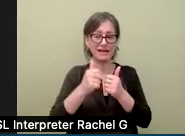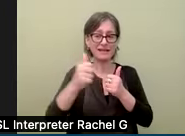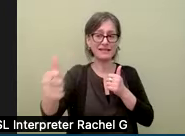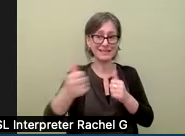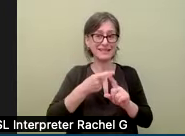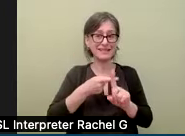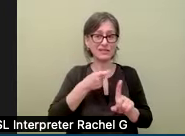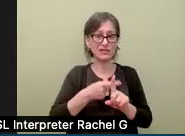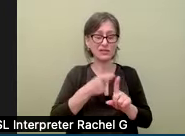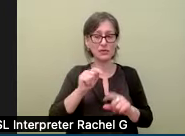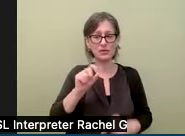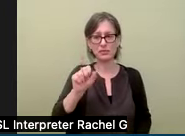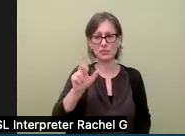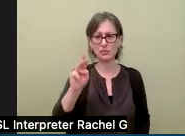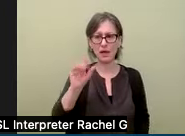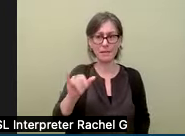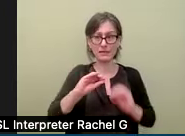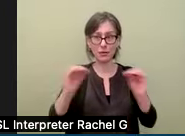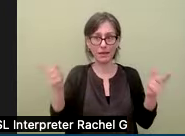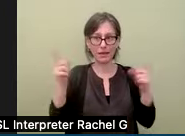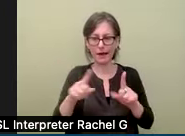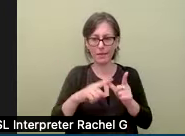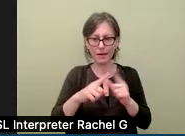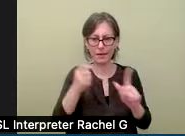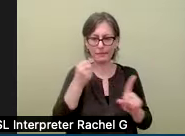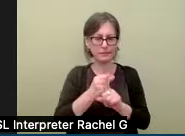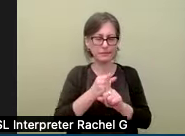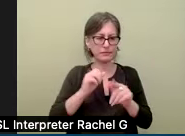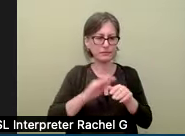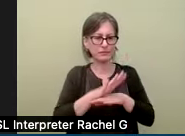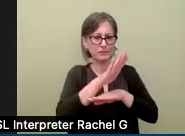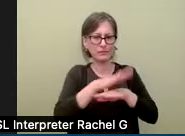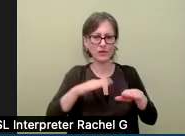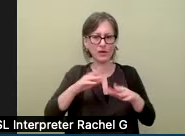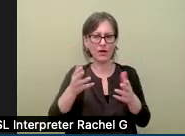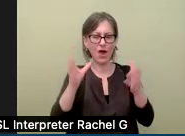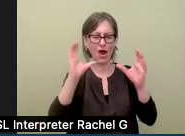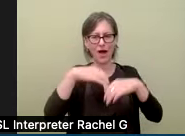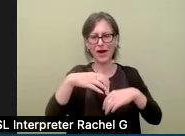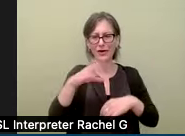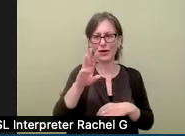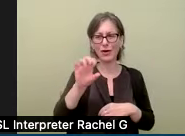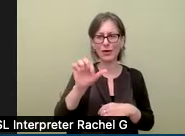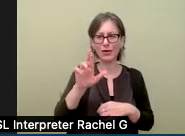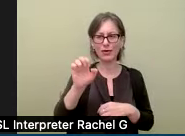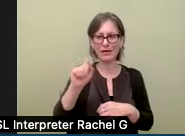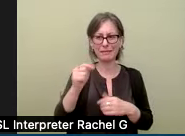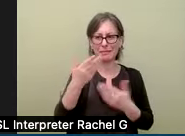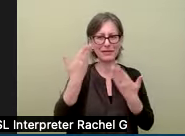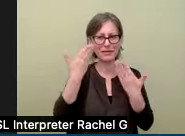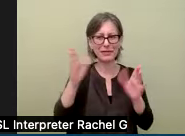talking about. So nothing happened, and all of a sudden they got these strange currents in their harbors. They didn't know what the source was.